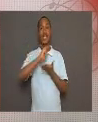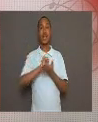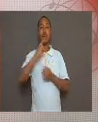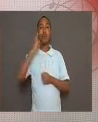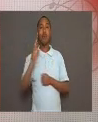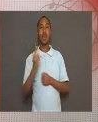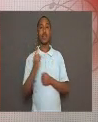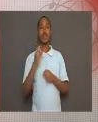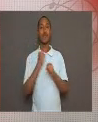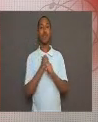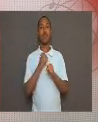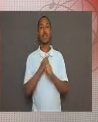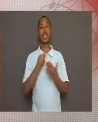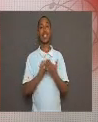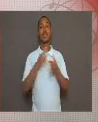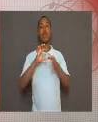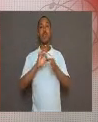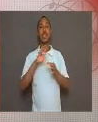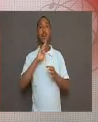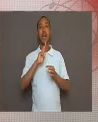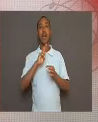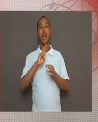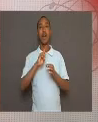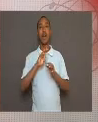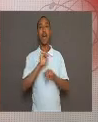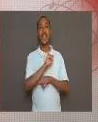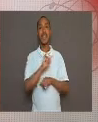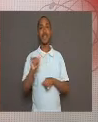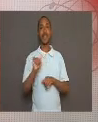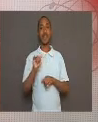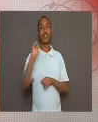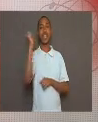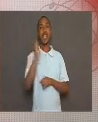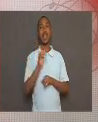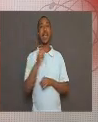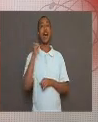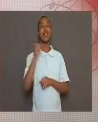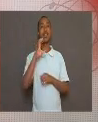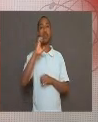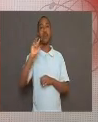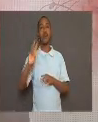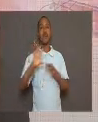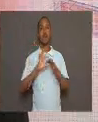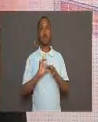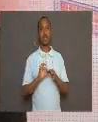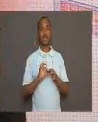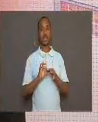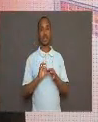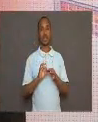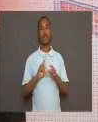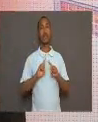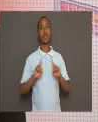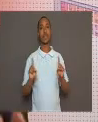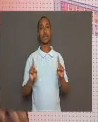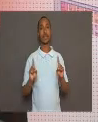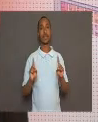once formed, these bonds are identical to any other covalent bond.